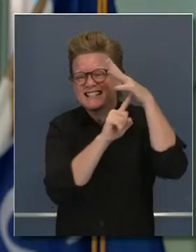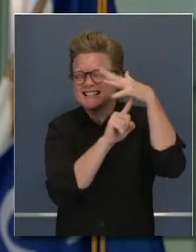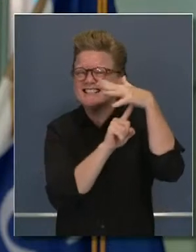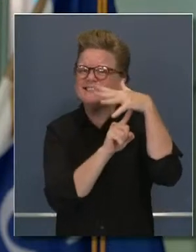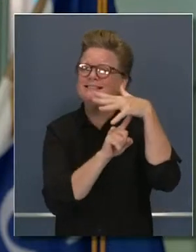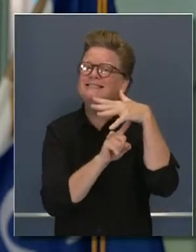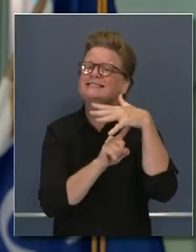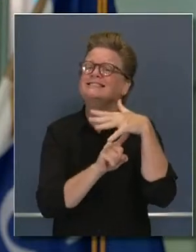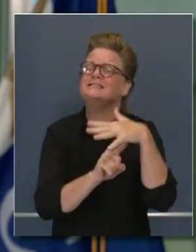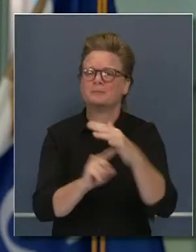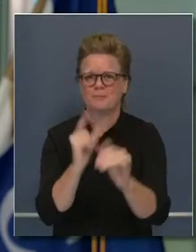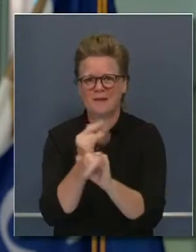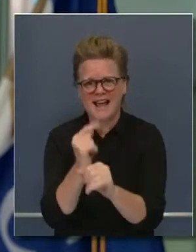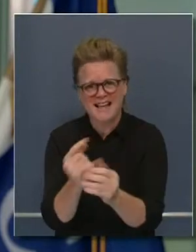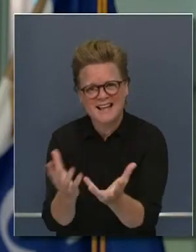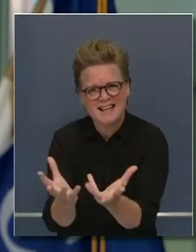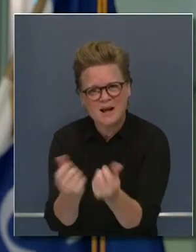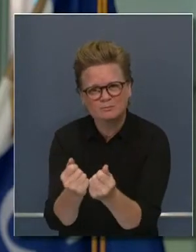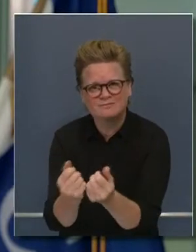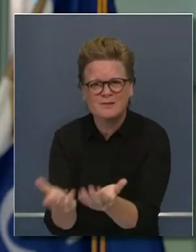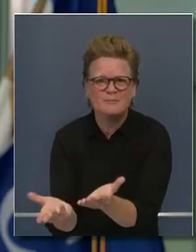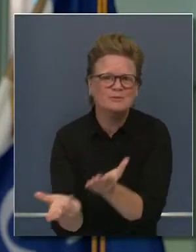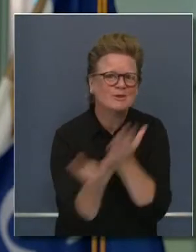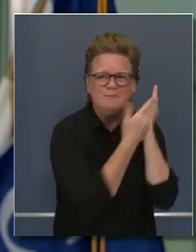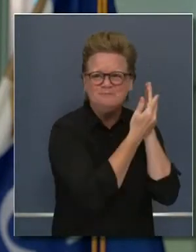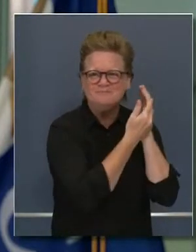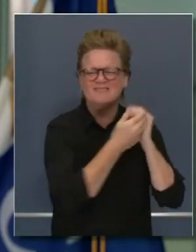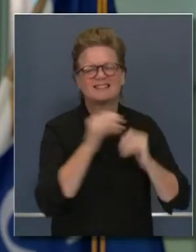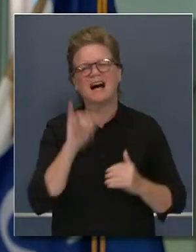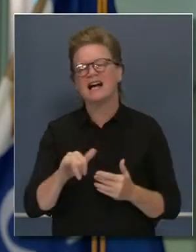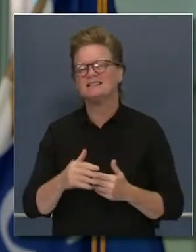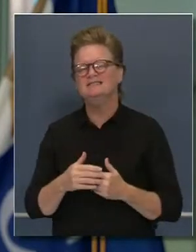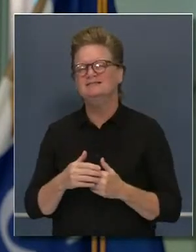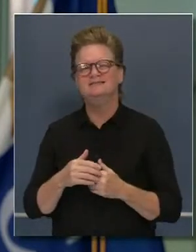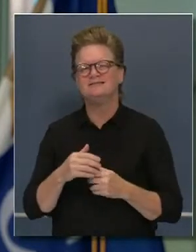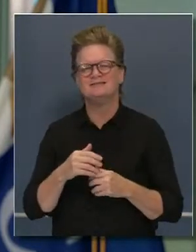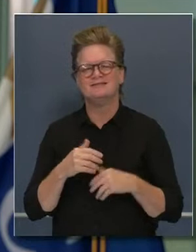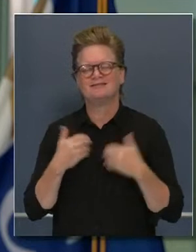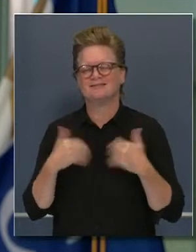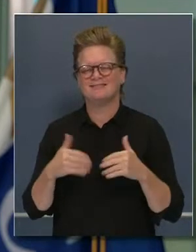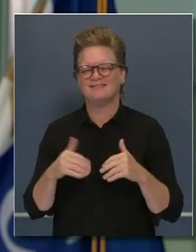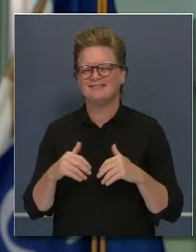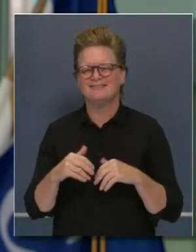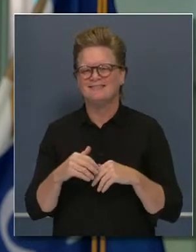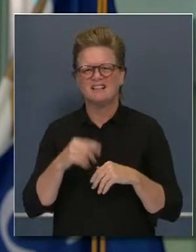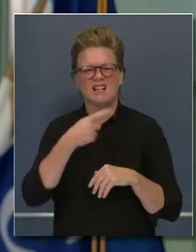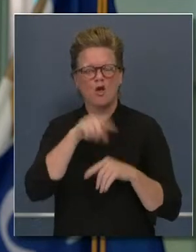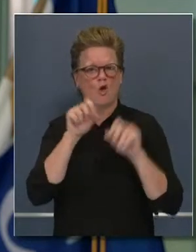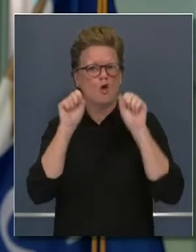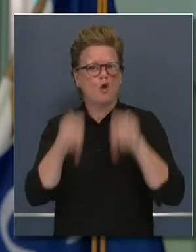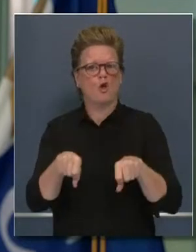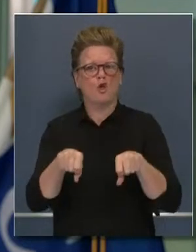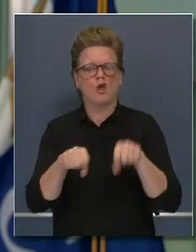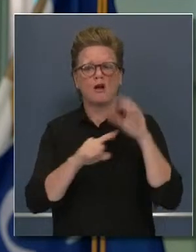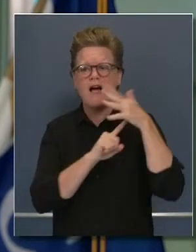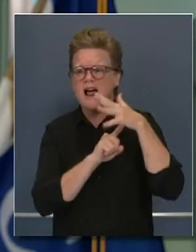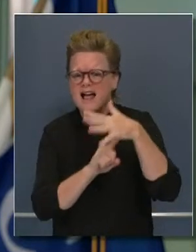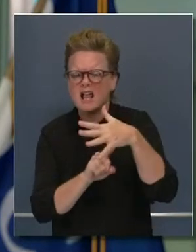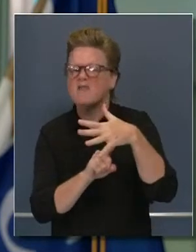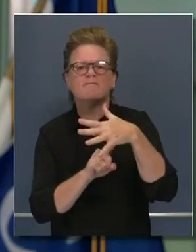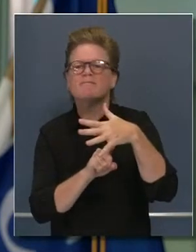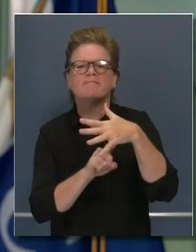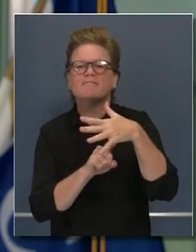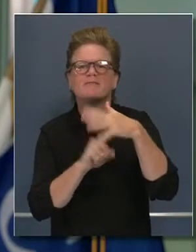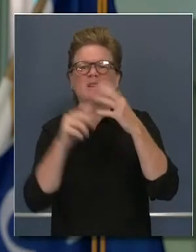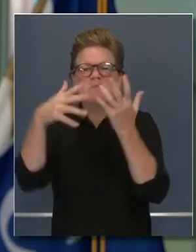easily could have turned around and said the smoke made that mission too dangerous. They went in anyway. They